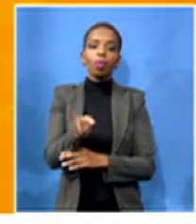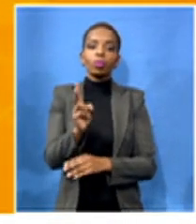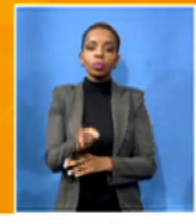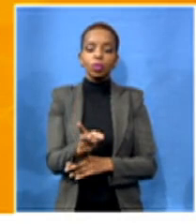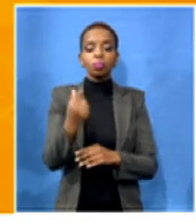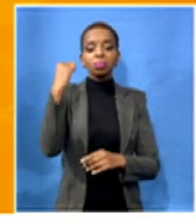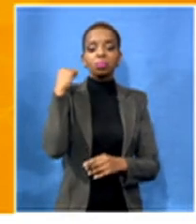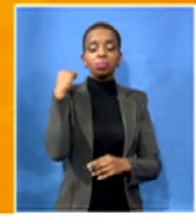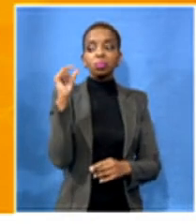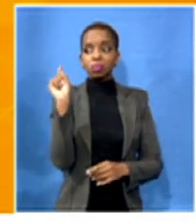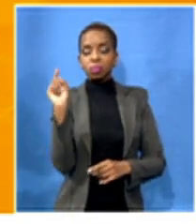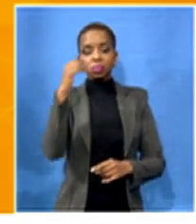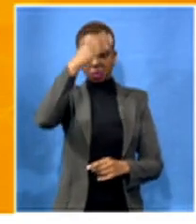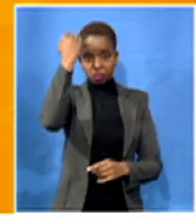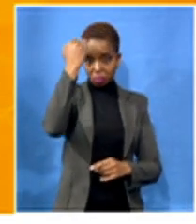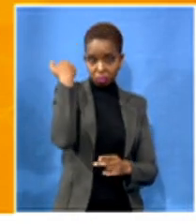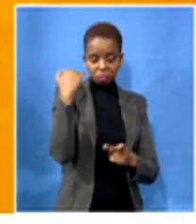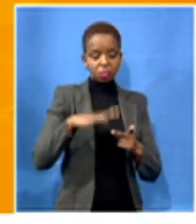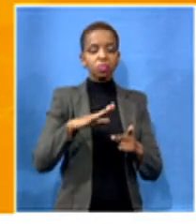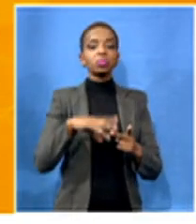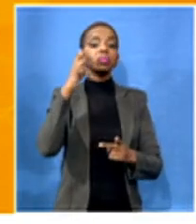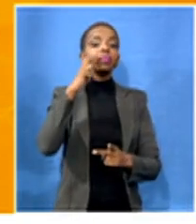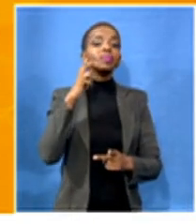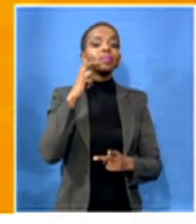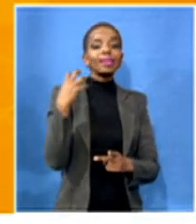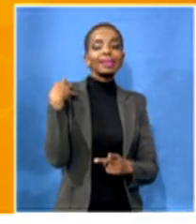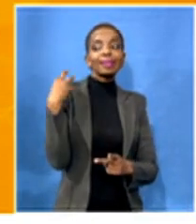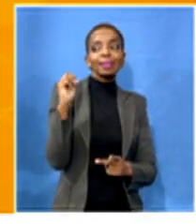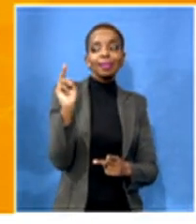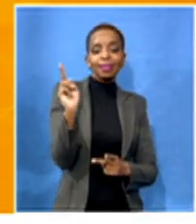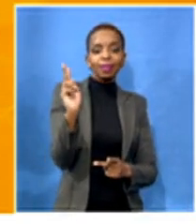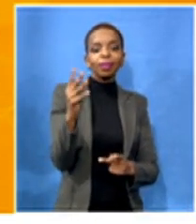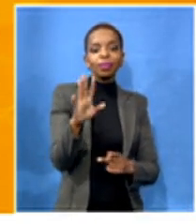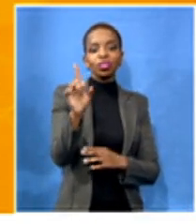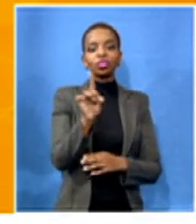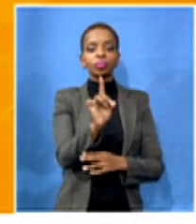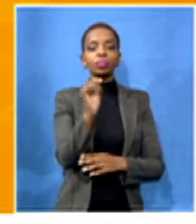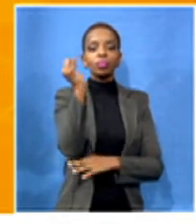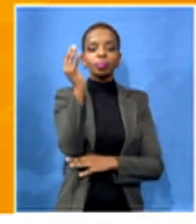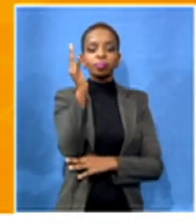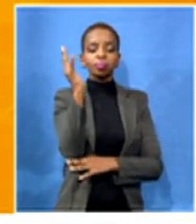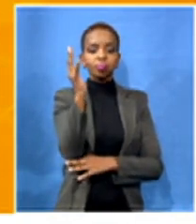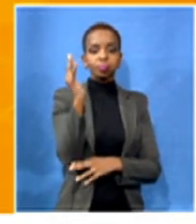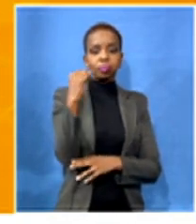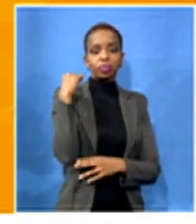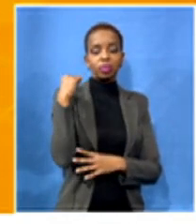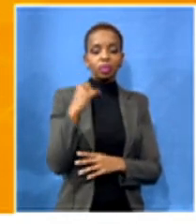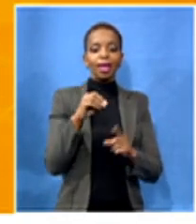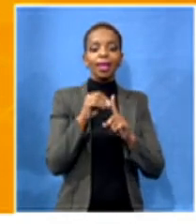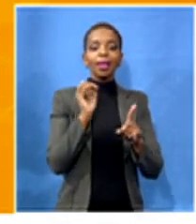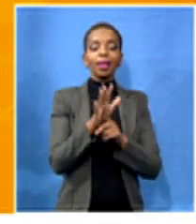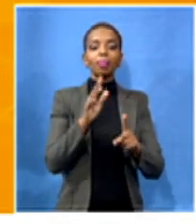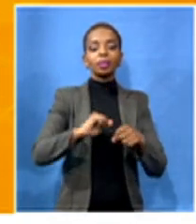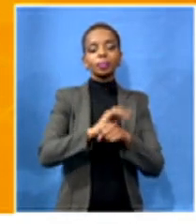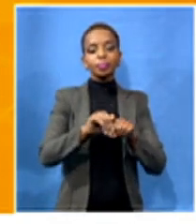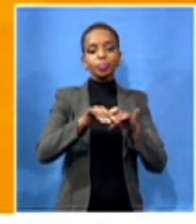appeared before a virtual house sitting of the National Council of Provinces to brief members about the impact of COVID-19 on the country. Let's get a